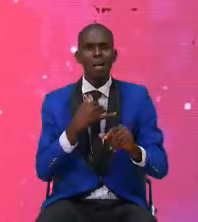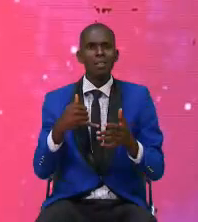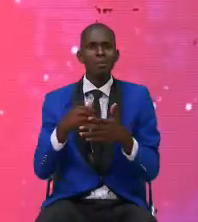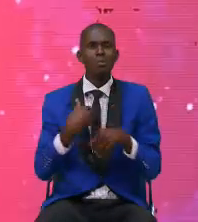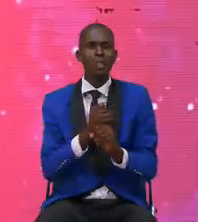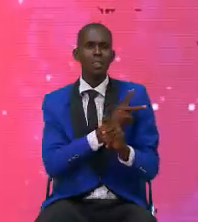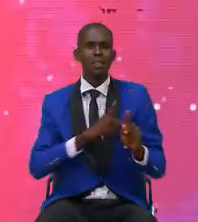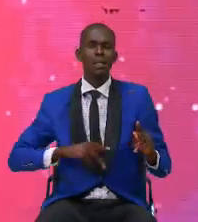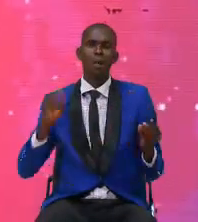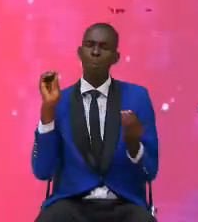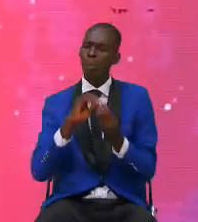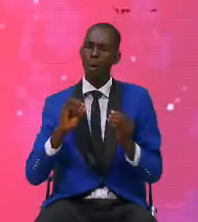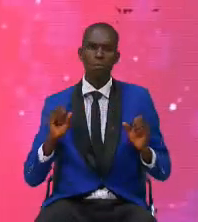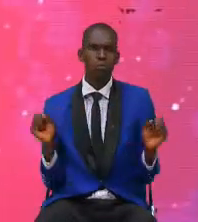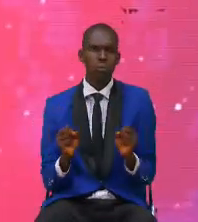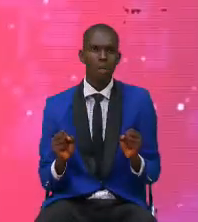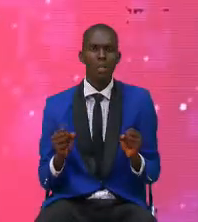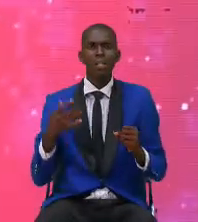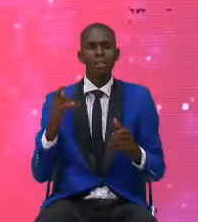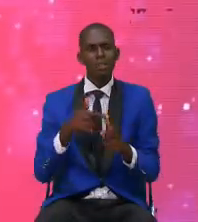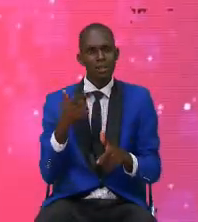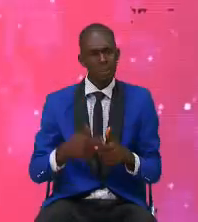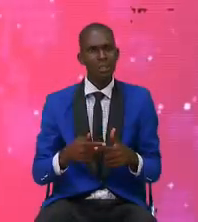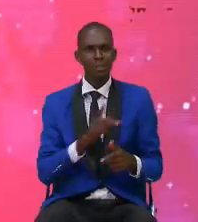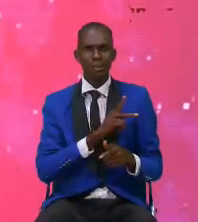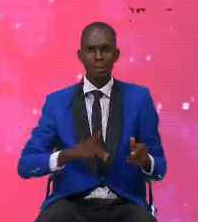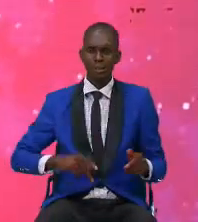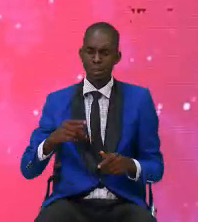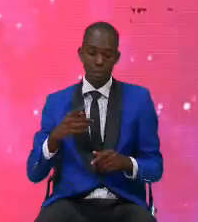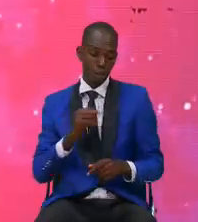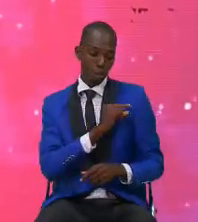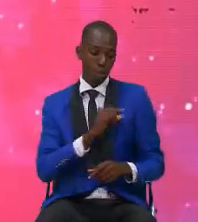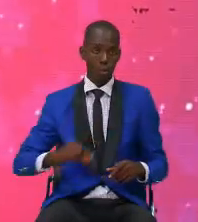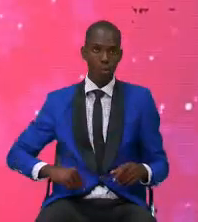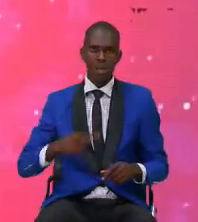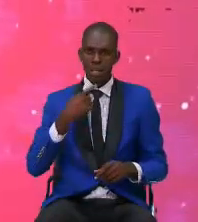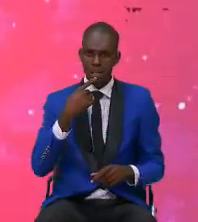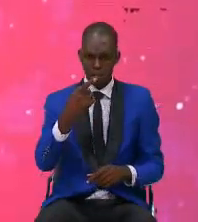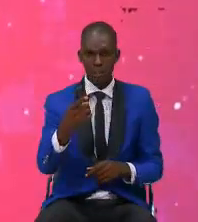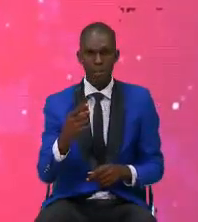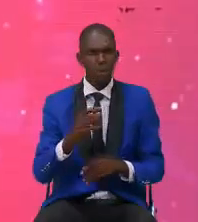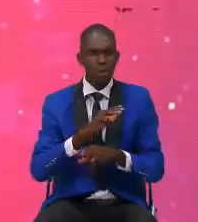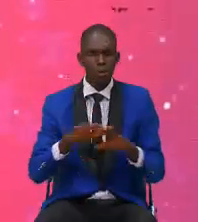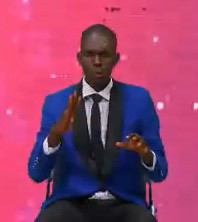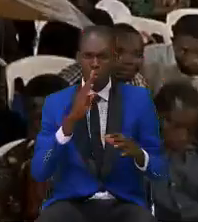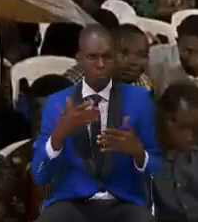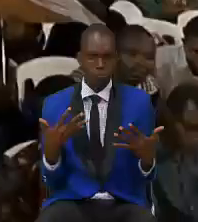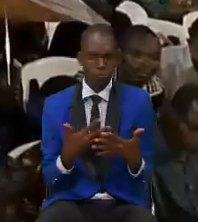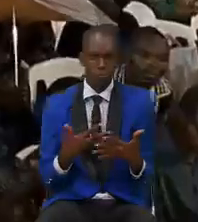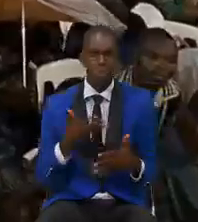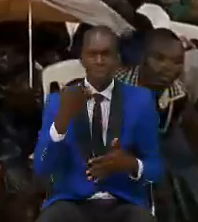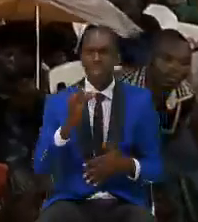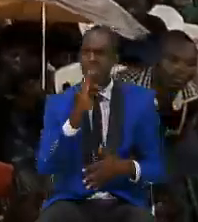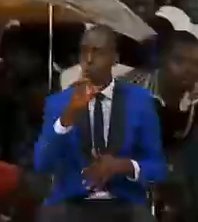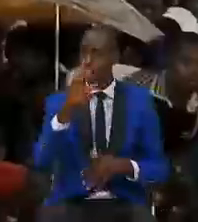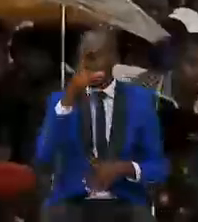And then the queen came to him and said, don't be terrified. There is a man in your kingdom. That